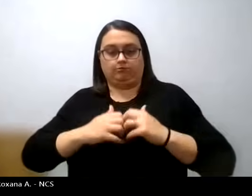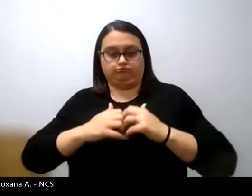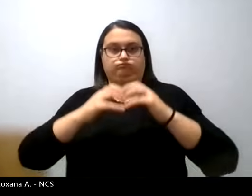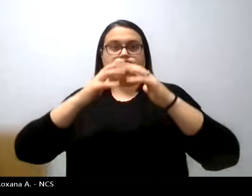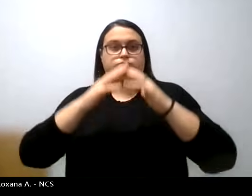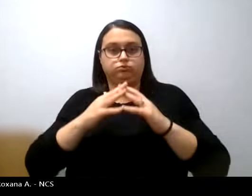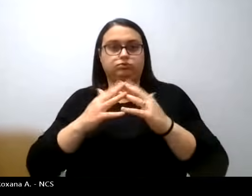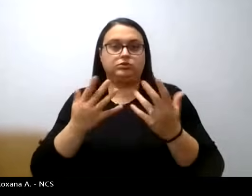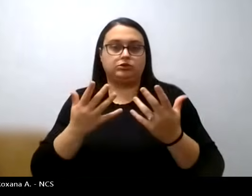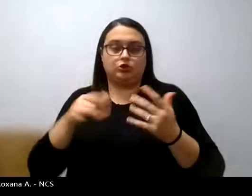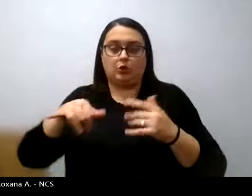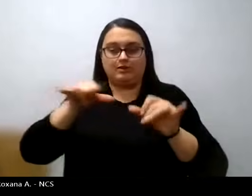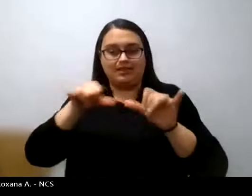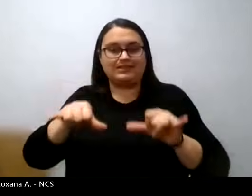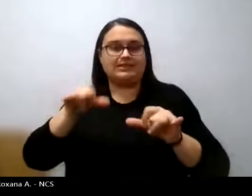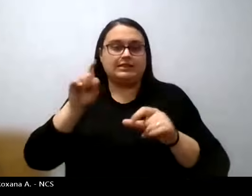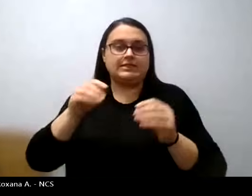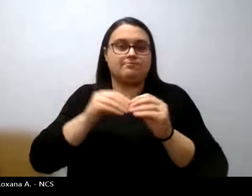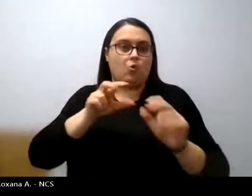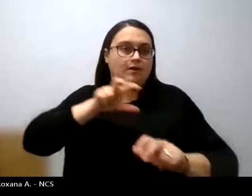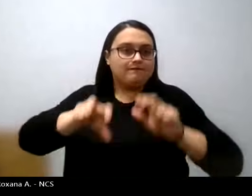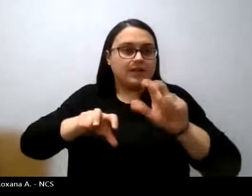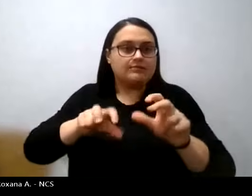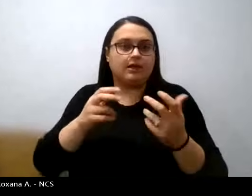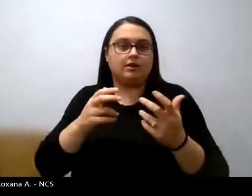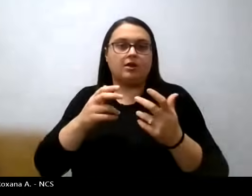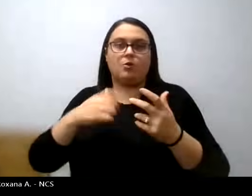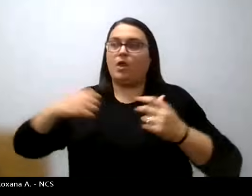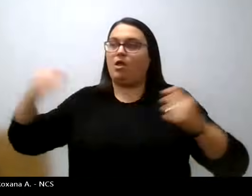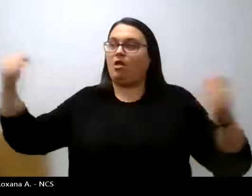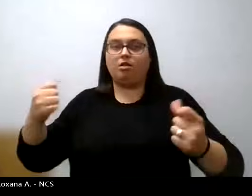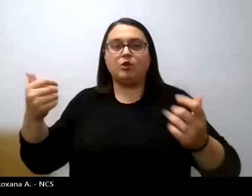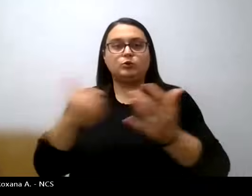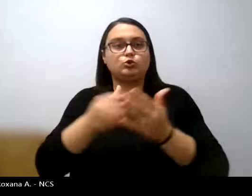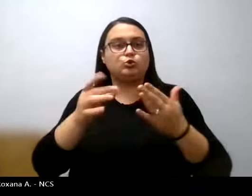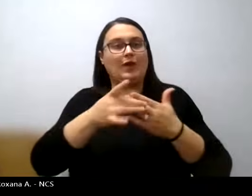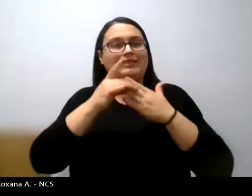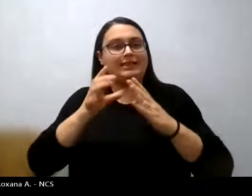more investment, and we've brought new leadership in.